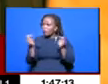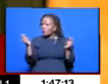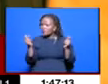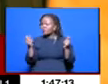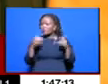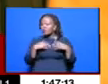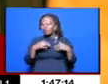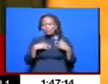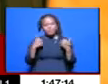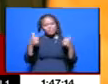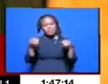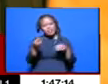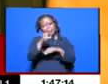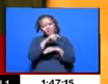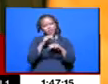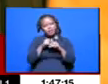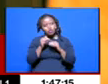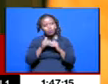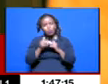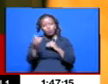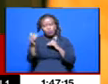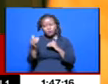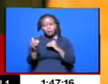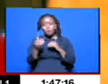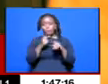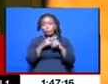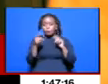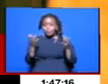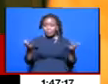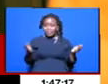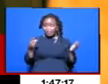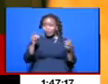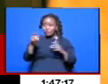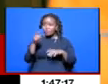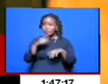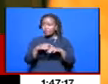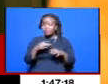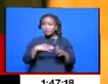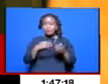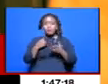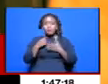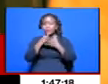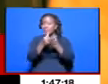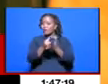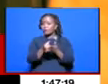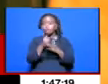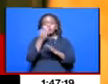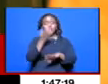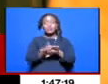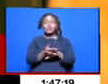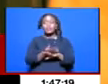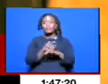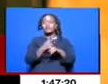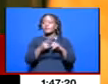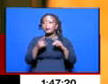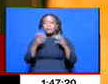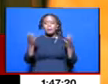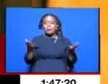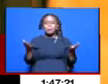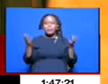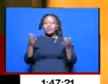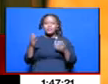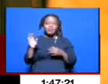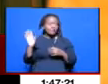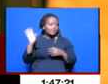nationhood? Yet at that moment I could not help but cringe, for the sound of a roar